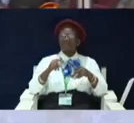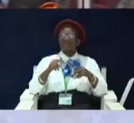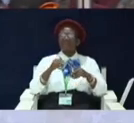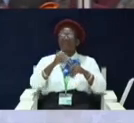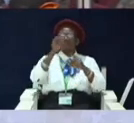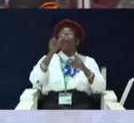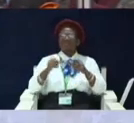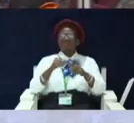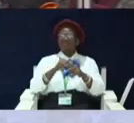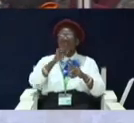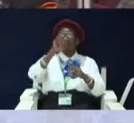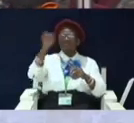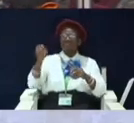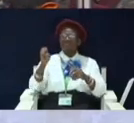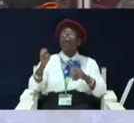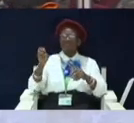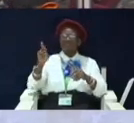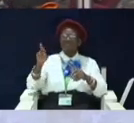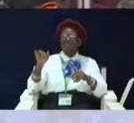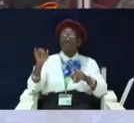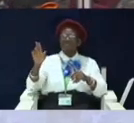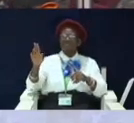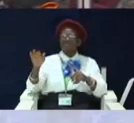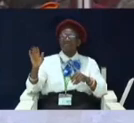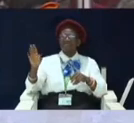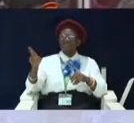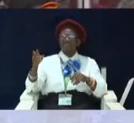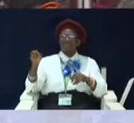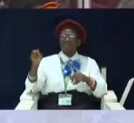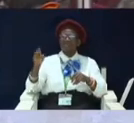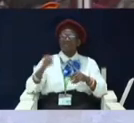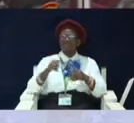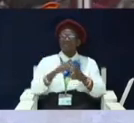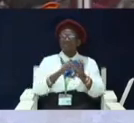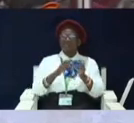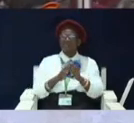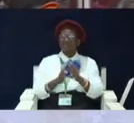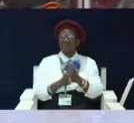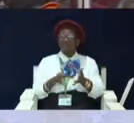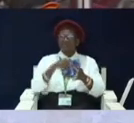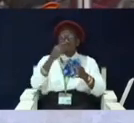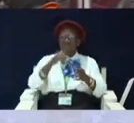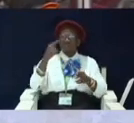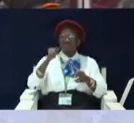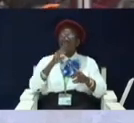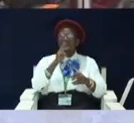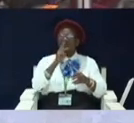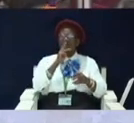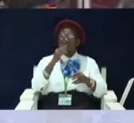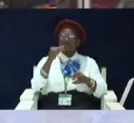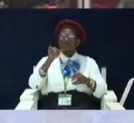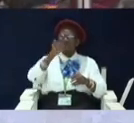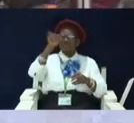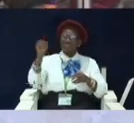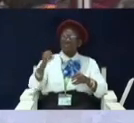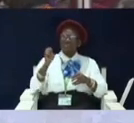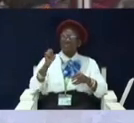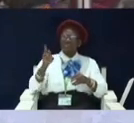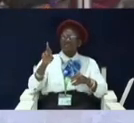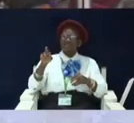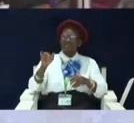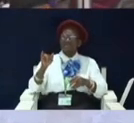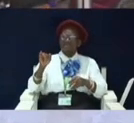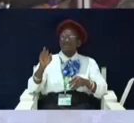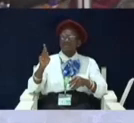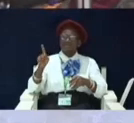Jericho. Papa ni ilu Jericho. The Bible said the waters of Jericho were healed according to the